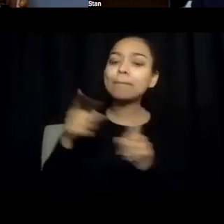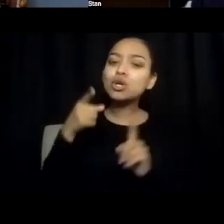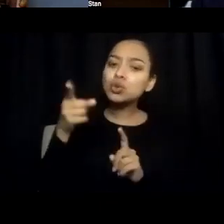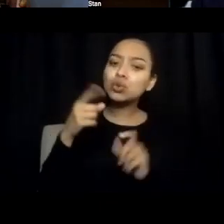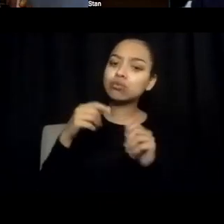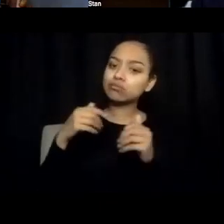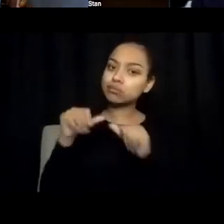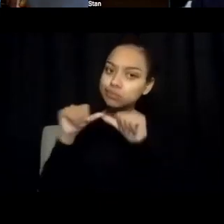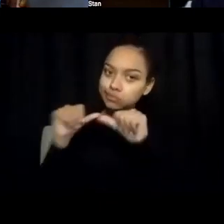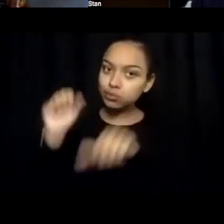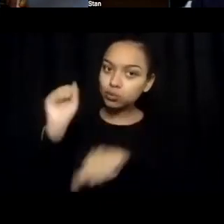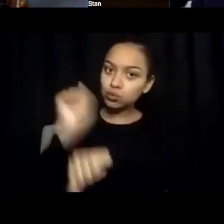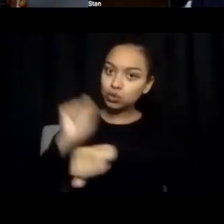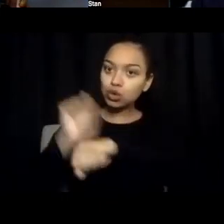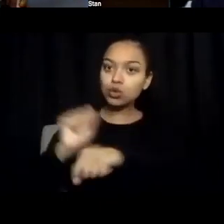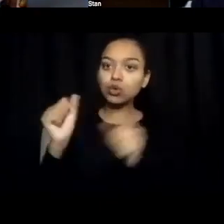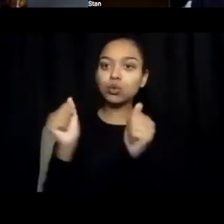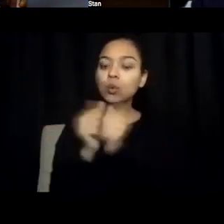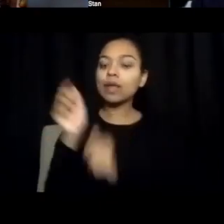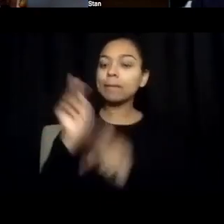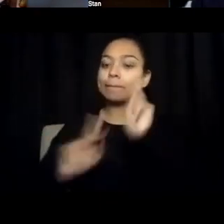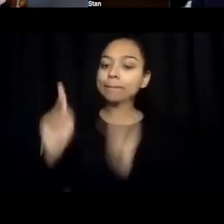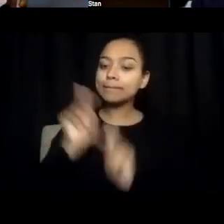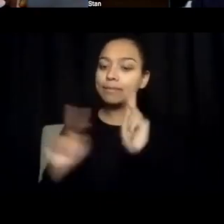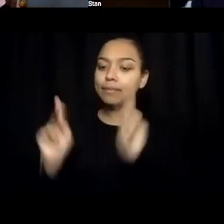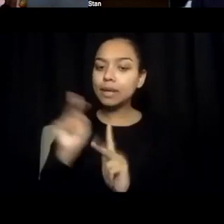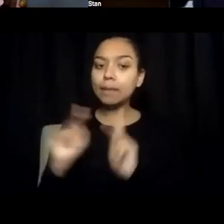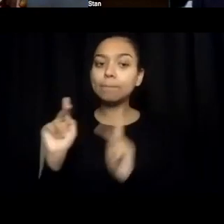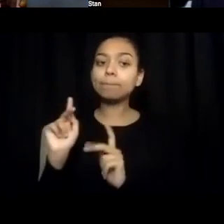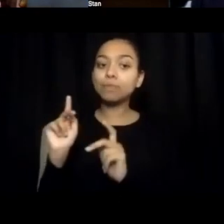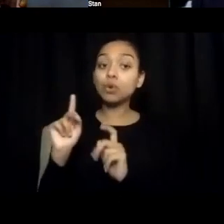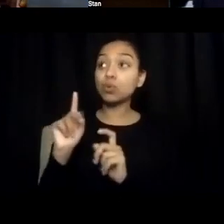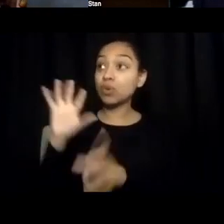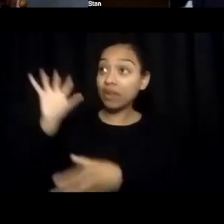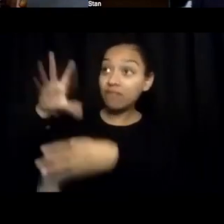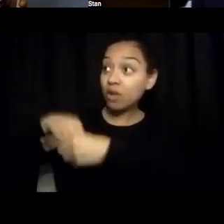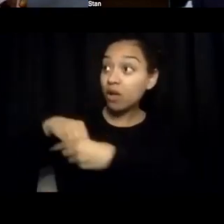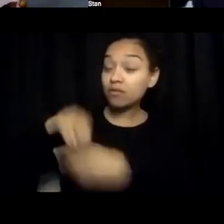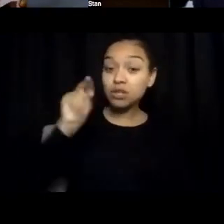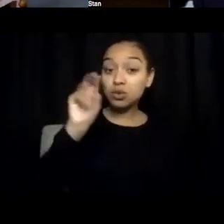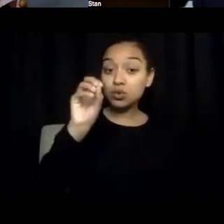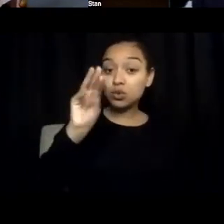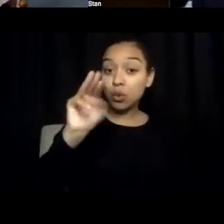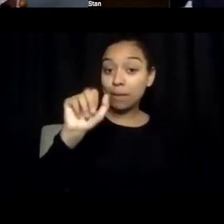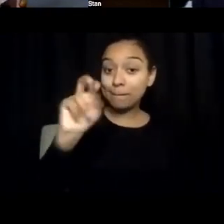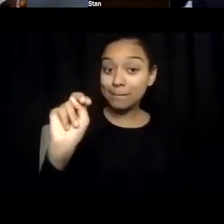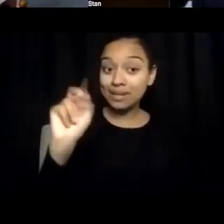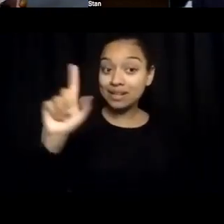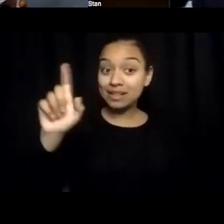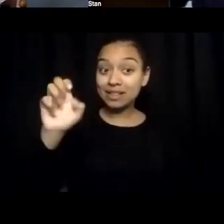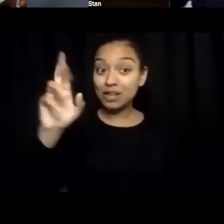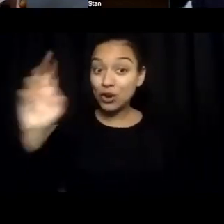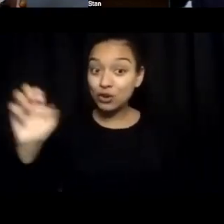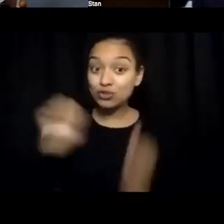with people who were in those Norman Lear shows, and my God, Betty White,